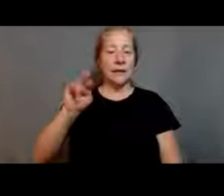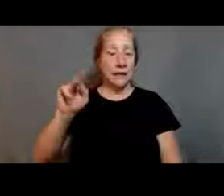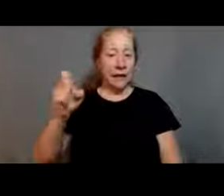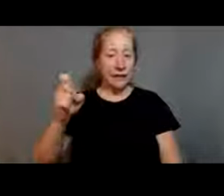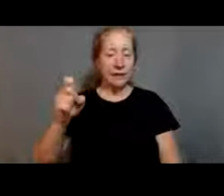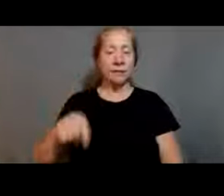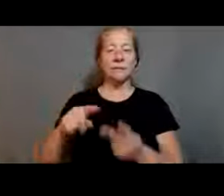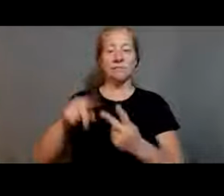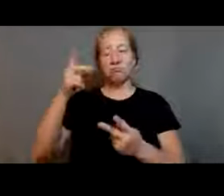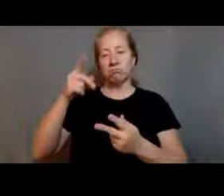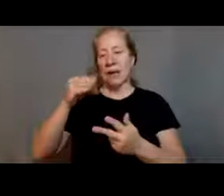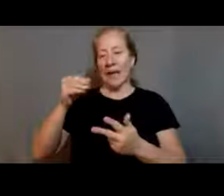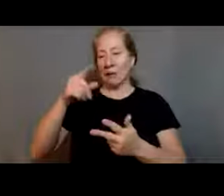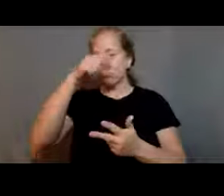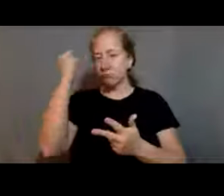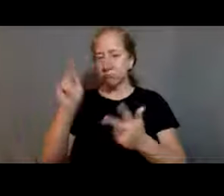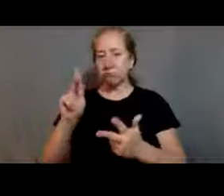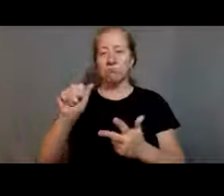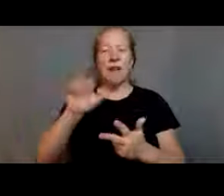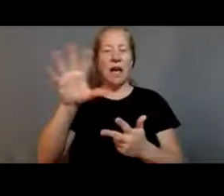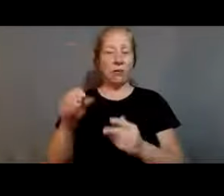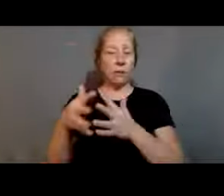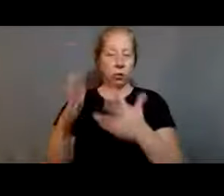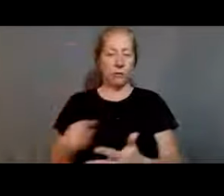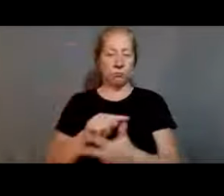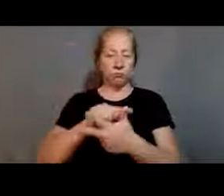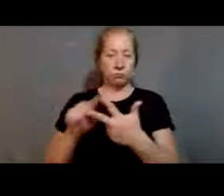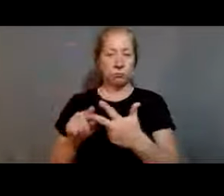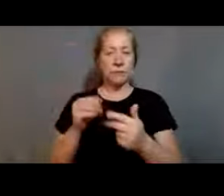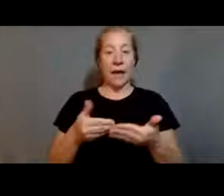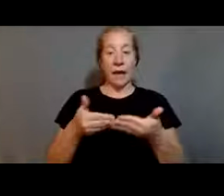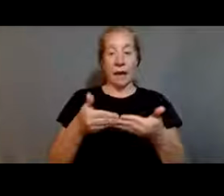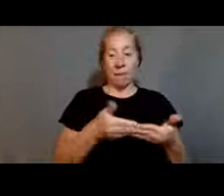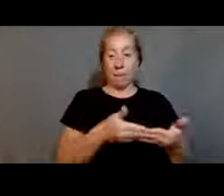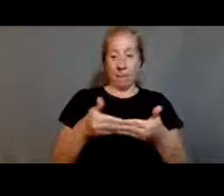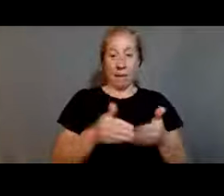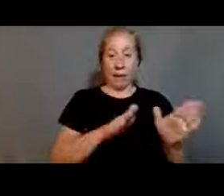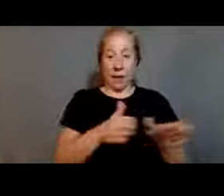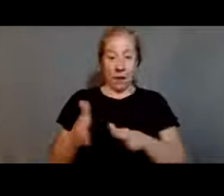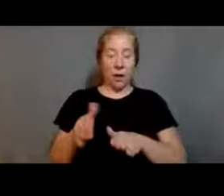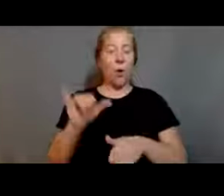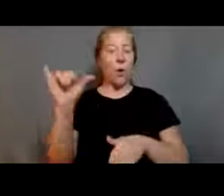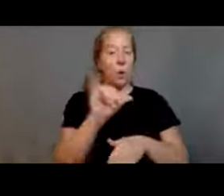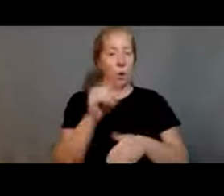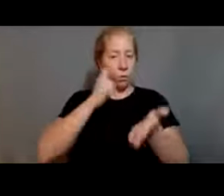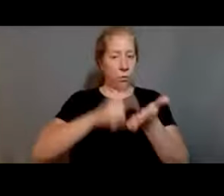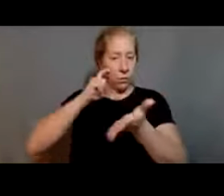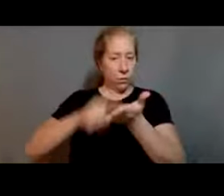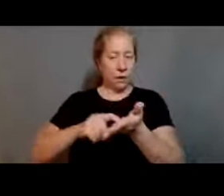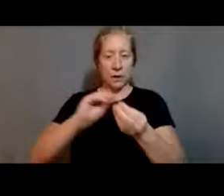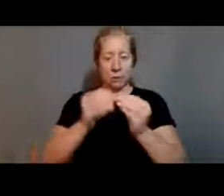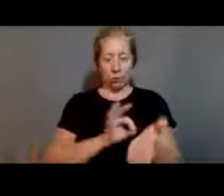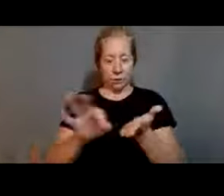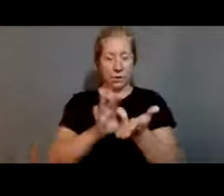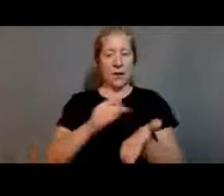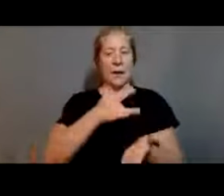African Americans. Also, our infant mortality disparities. So African American infants